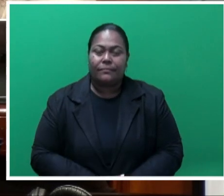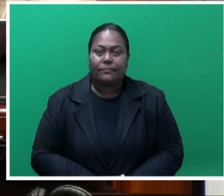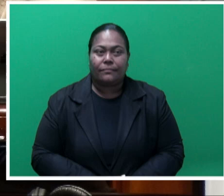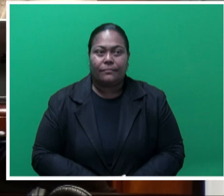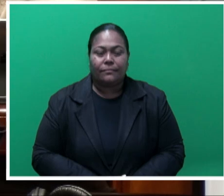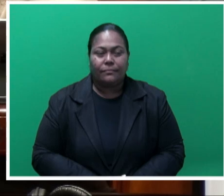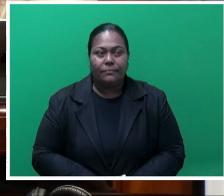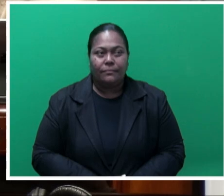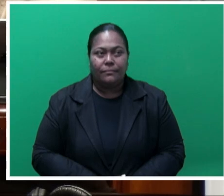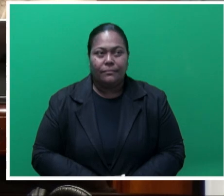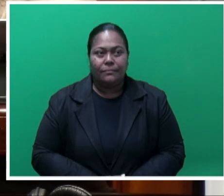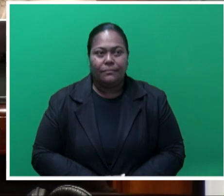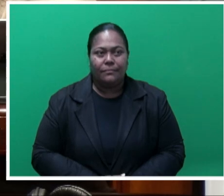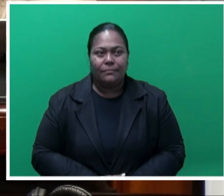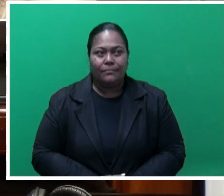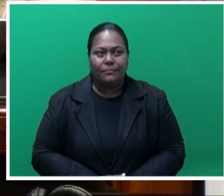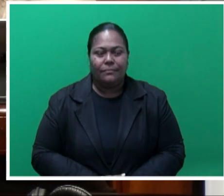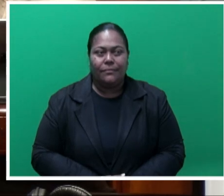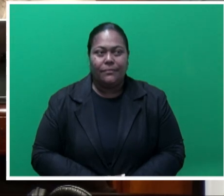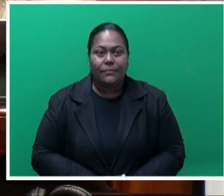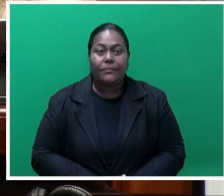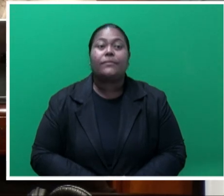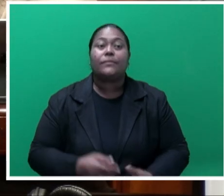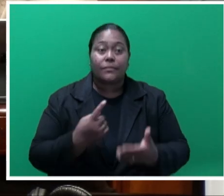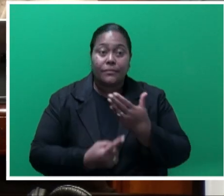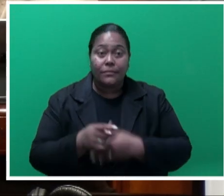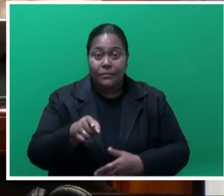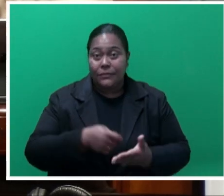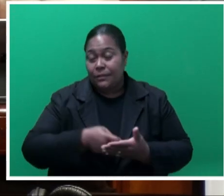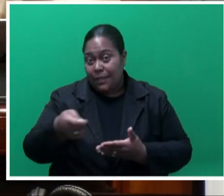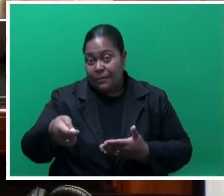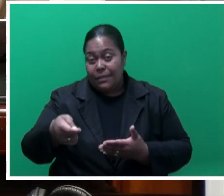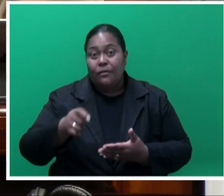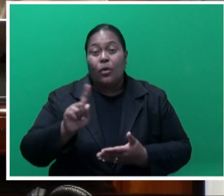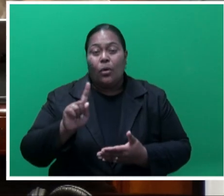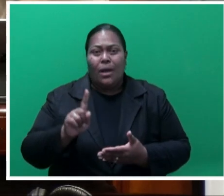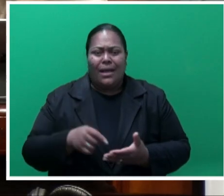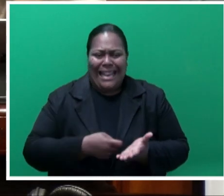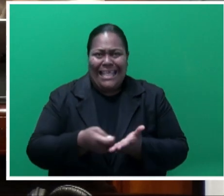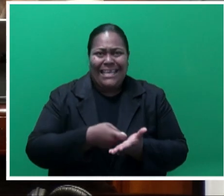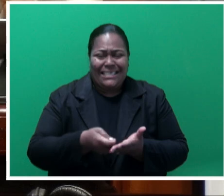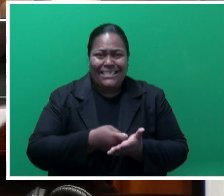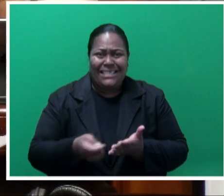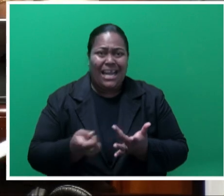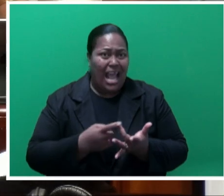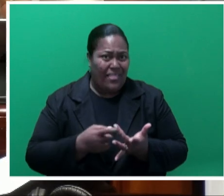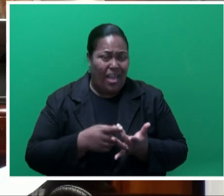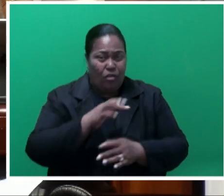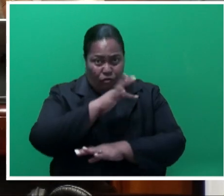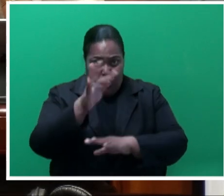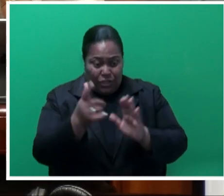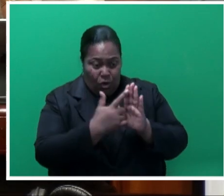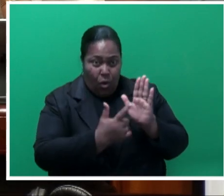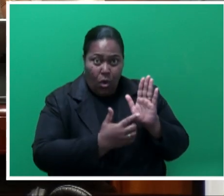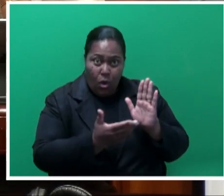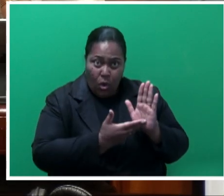and such conditions as to the payment of royalty or otherwise prescribed by the forest regulations as the